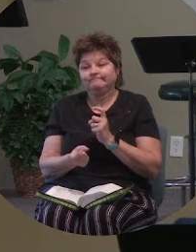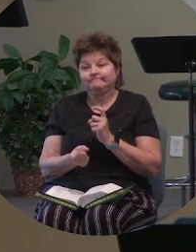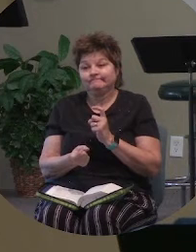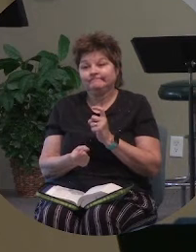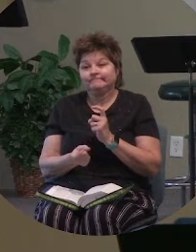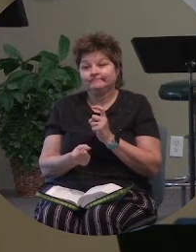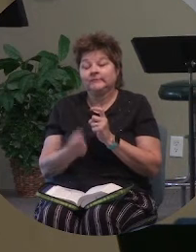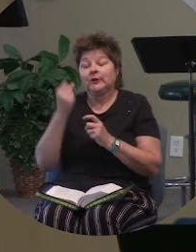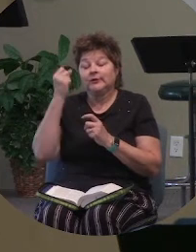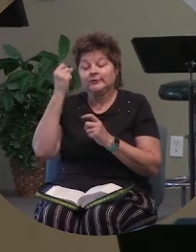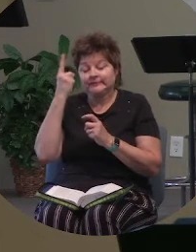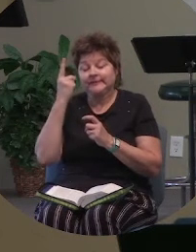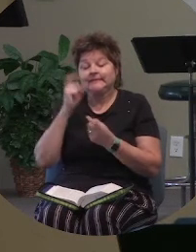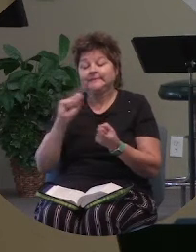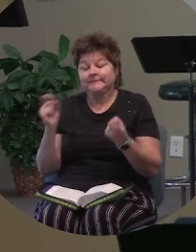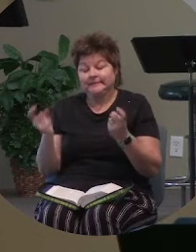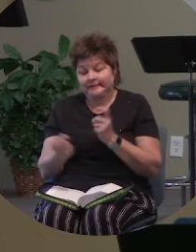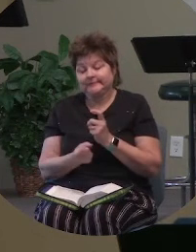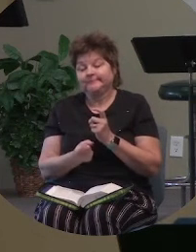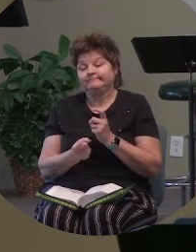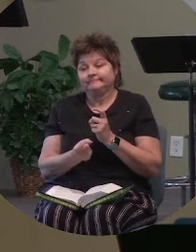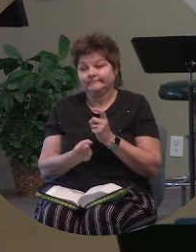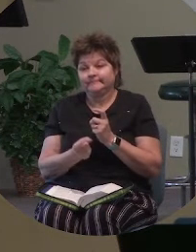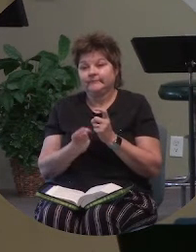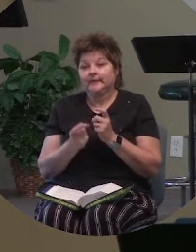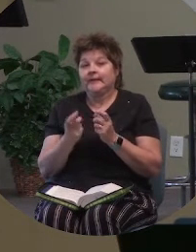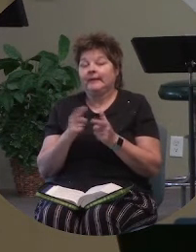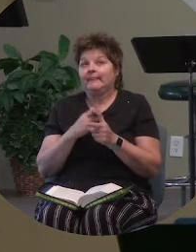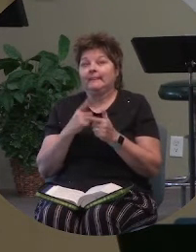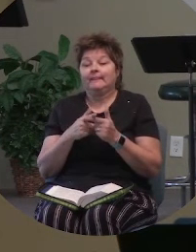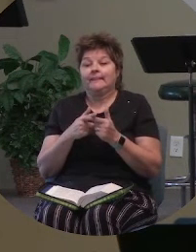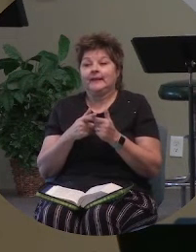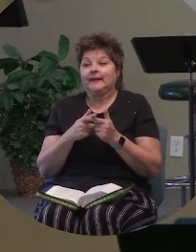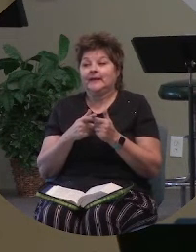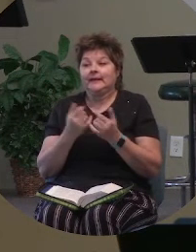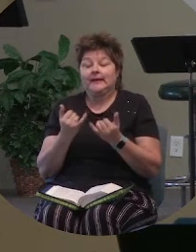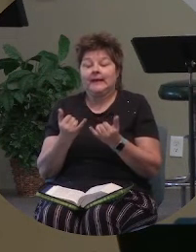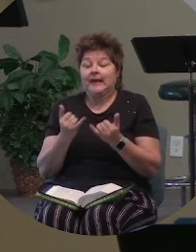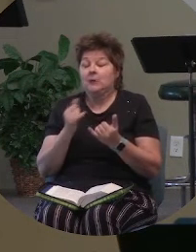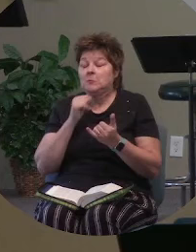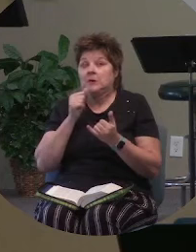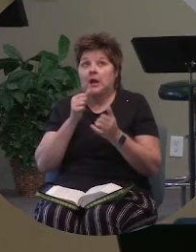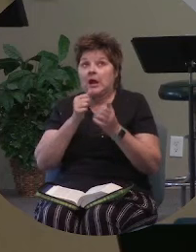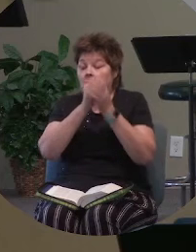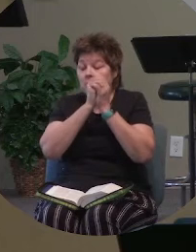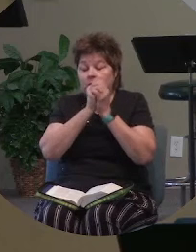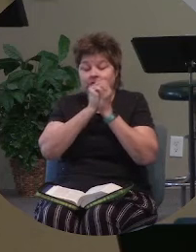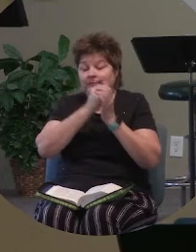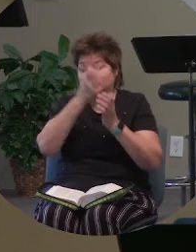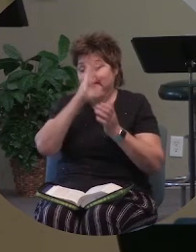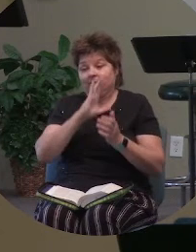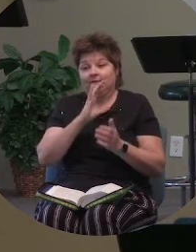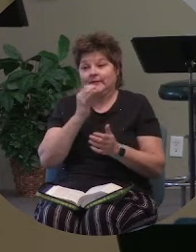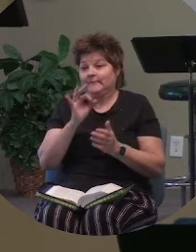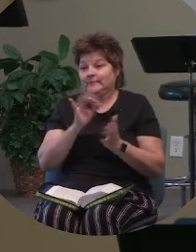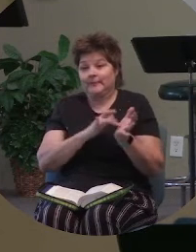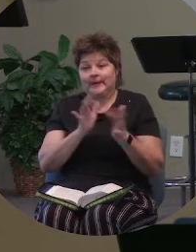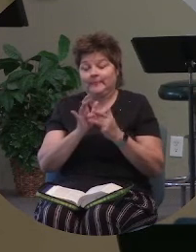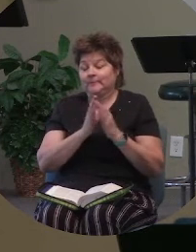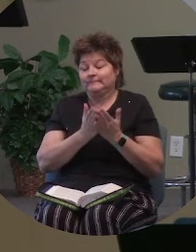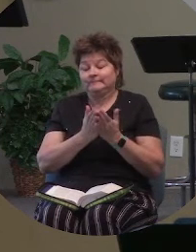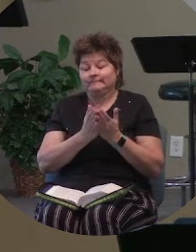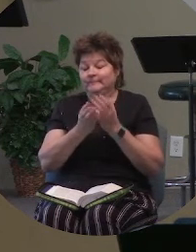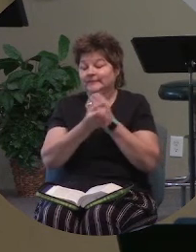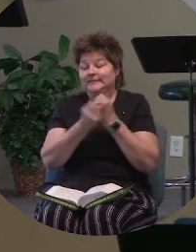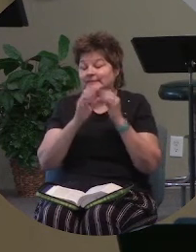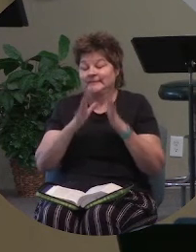And our understandings change. And all of a sudden, we're not worshiping the God of the Bible, the Savior